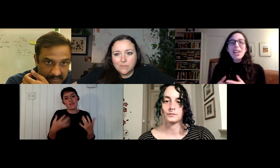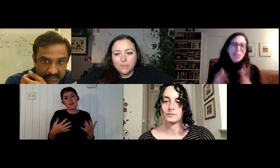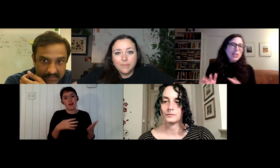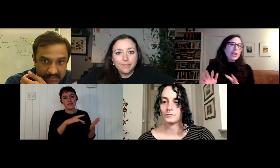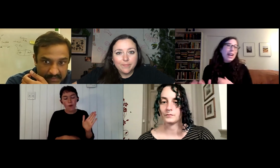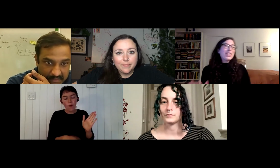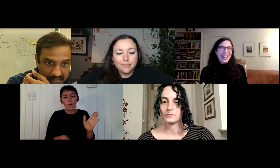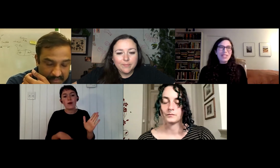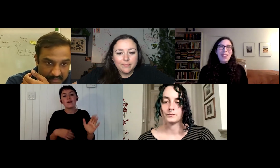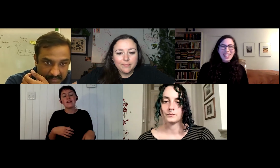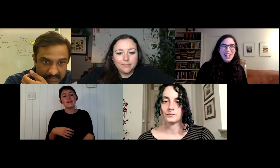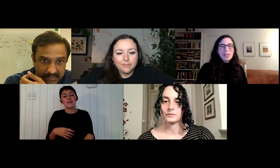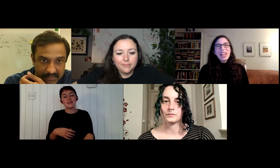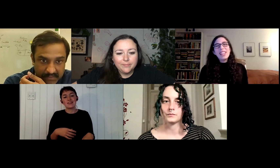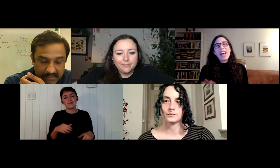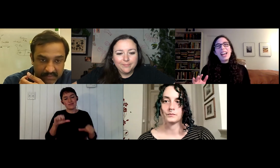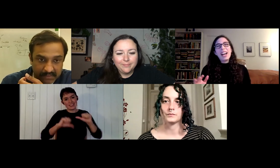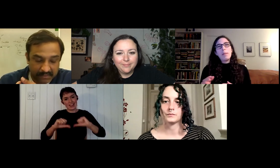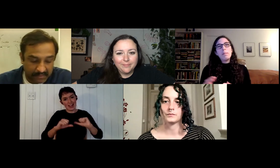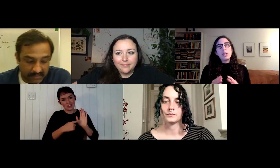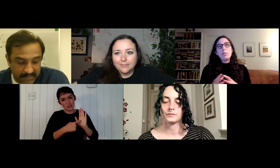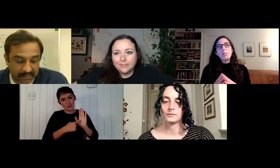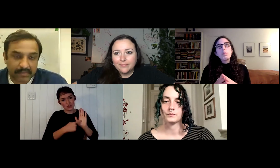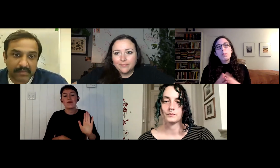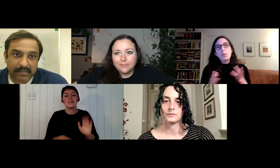but there's a lot of science backing it up, that